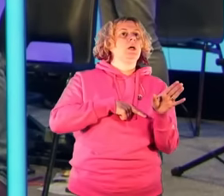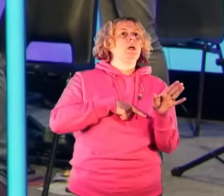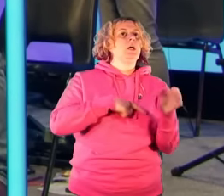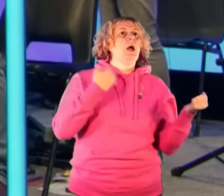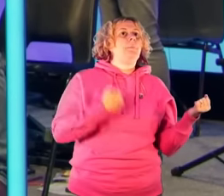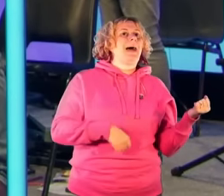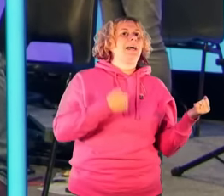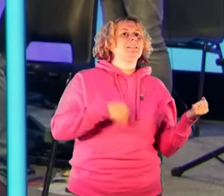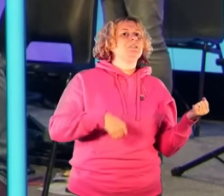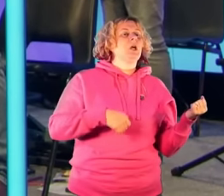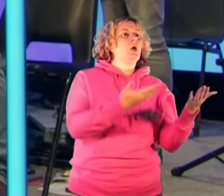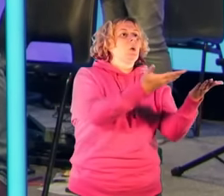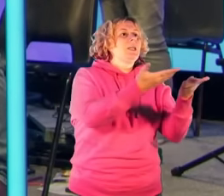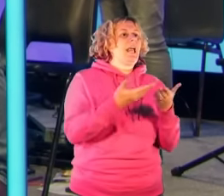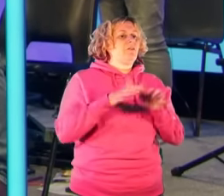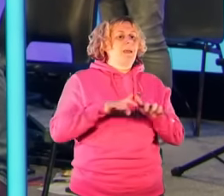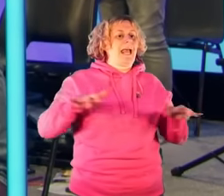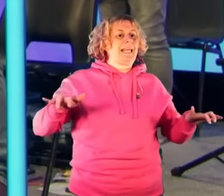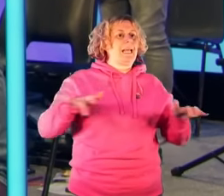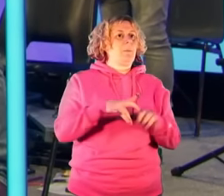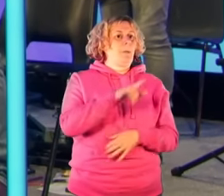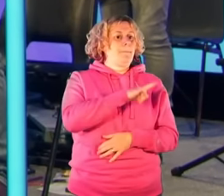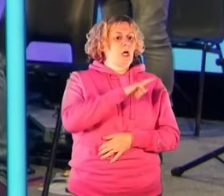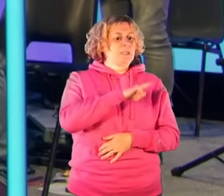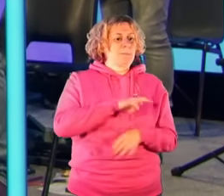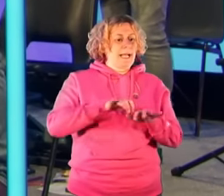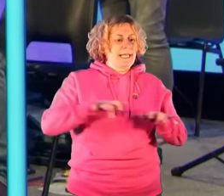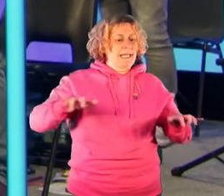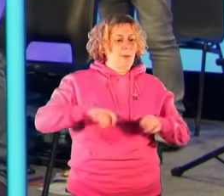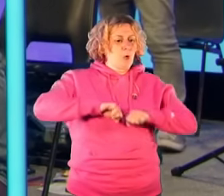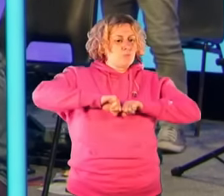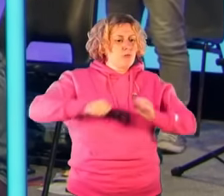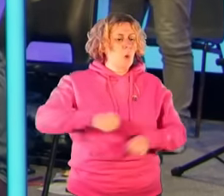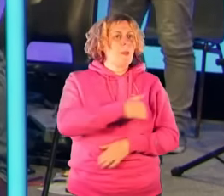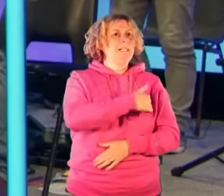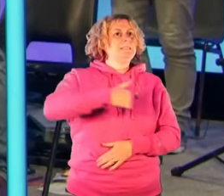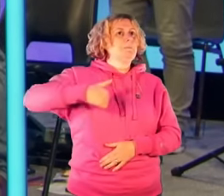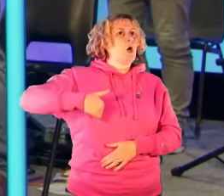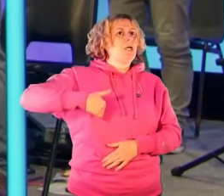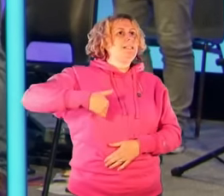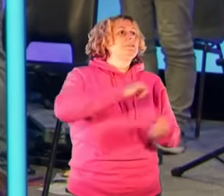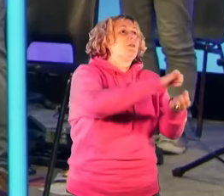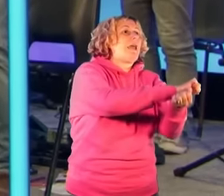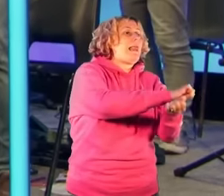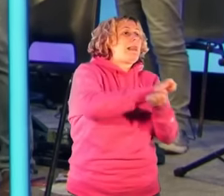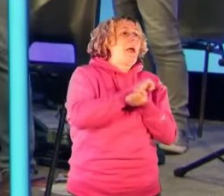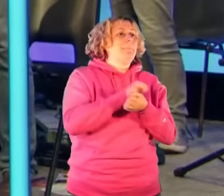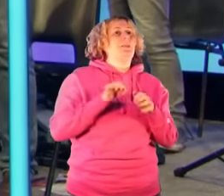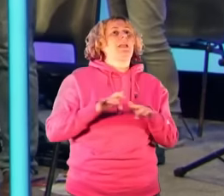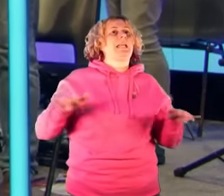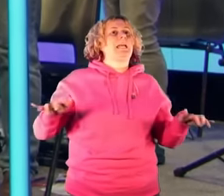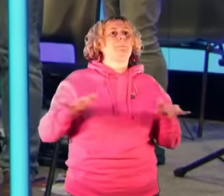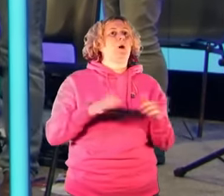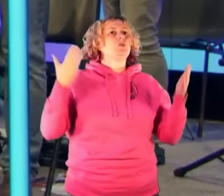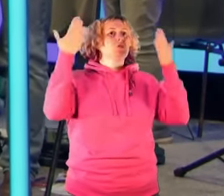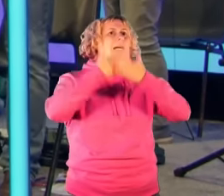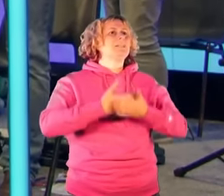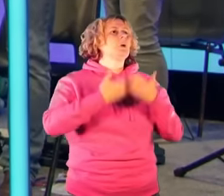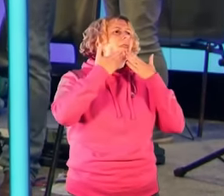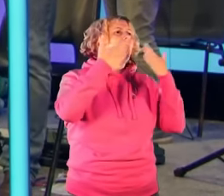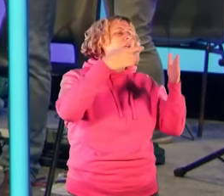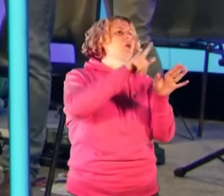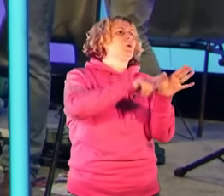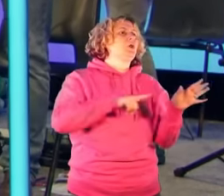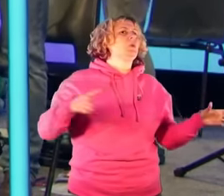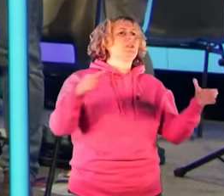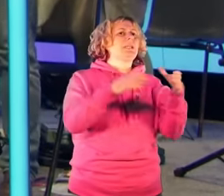keyboard stopped working this morning during our morning Bible reading, and they have lent us very kindly this keyboard. So thank you. If you see any youth team,